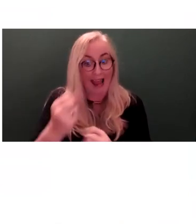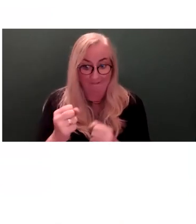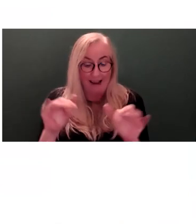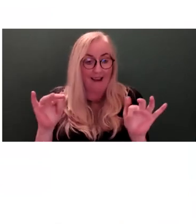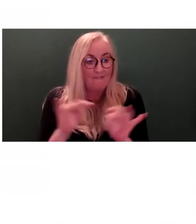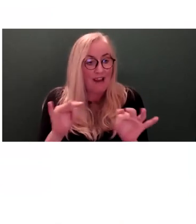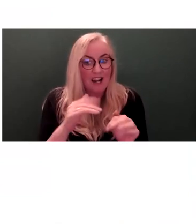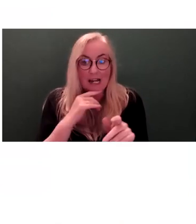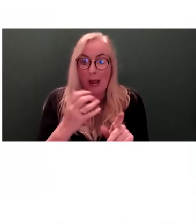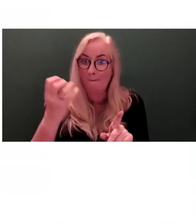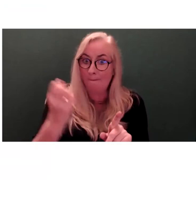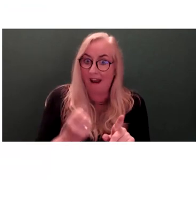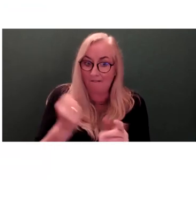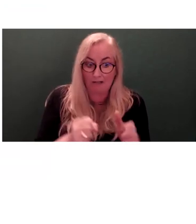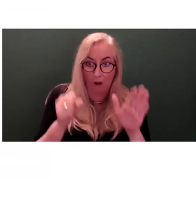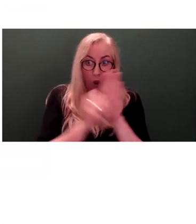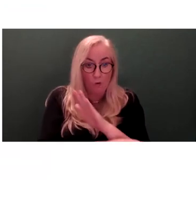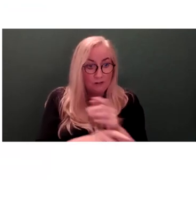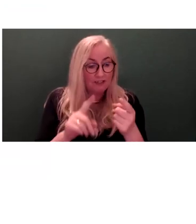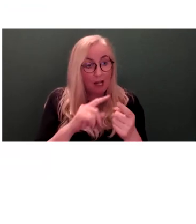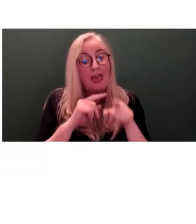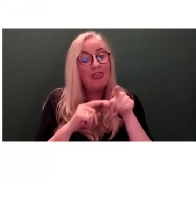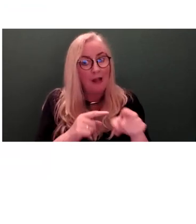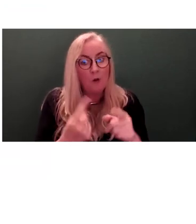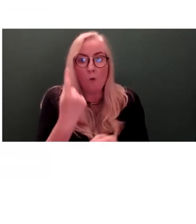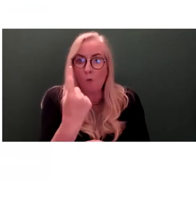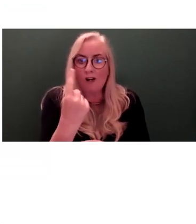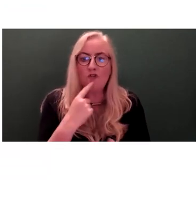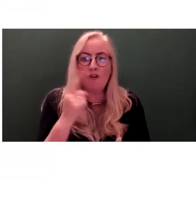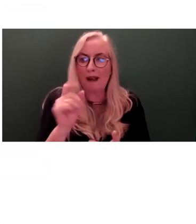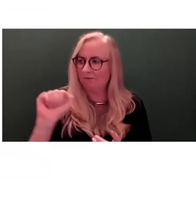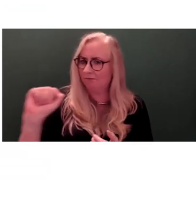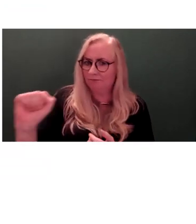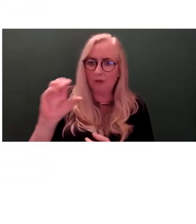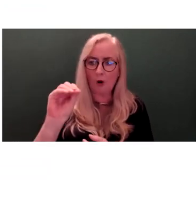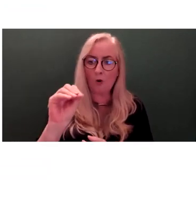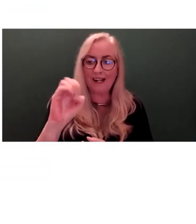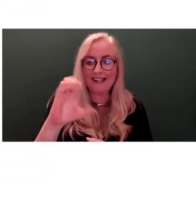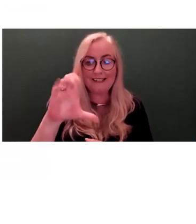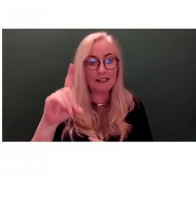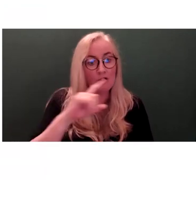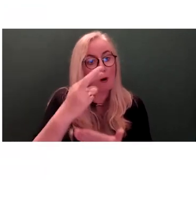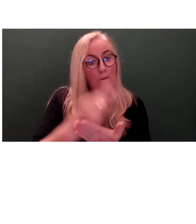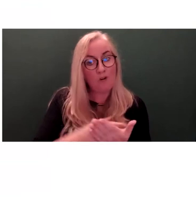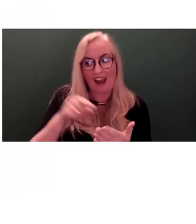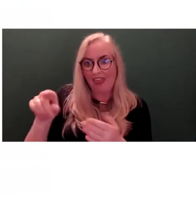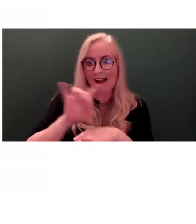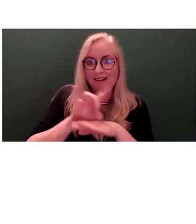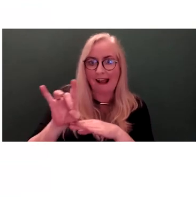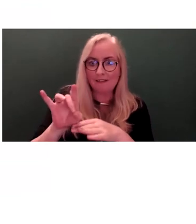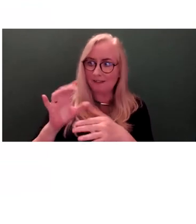a benefit will be removed. And that's one of the recommendations in the OECD report, that kind of engagement